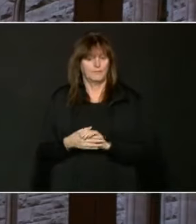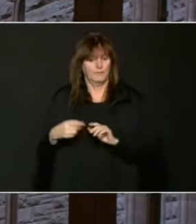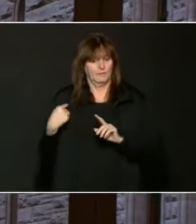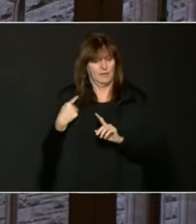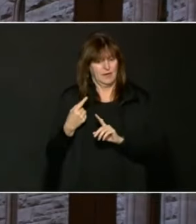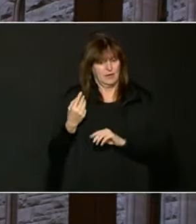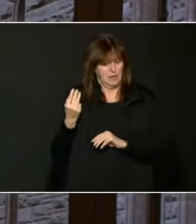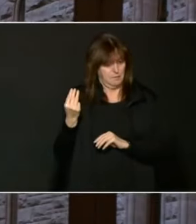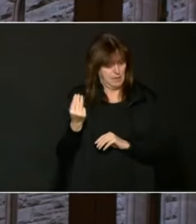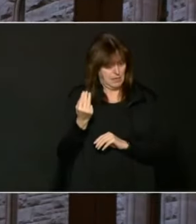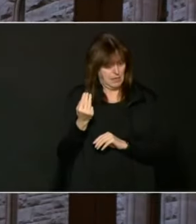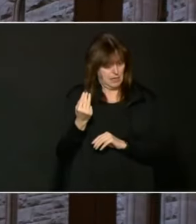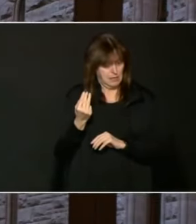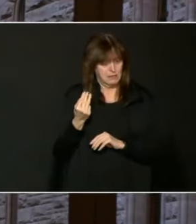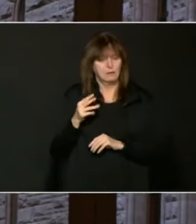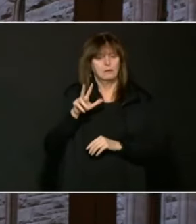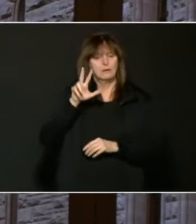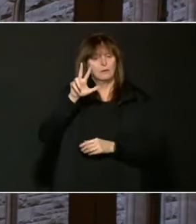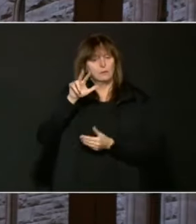additional